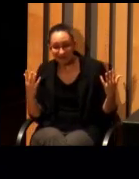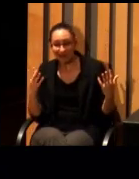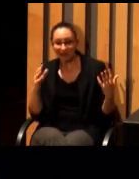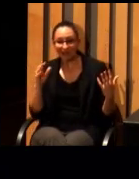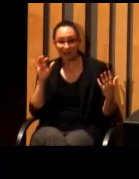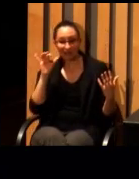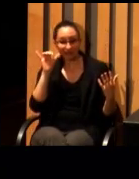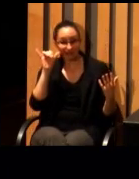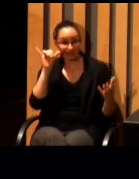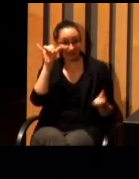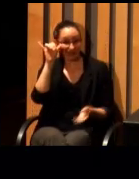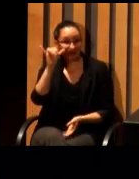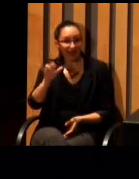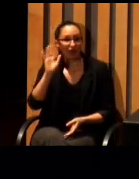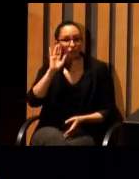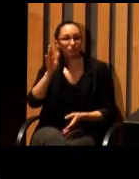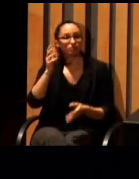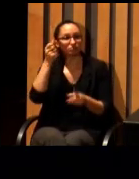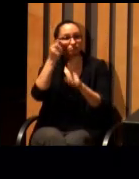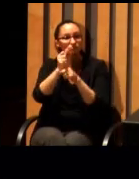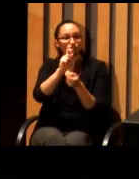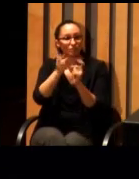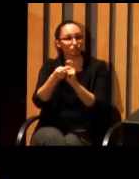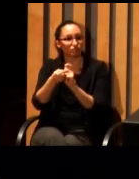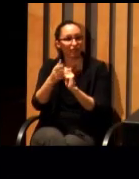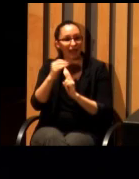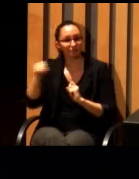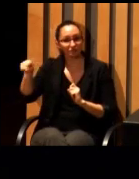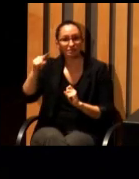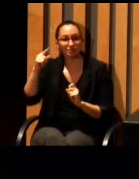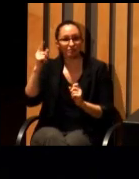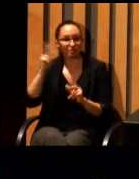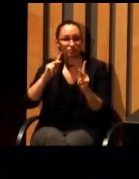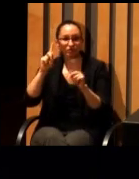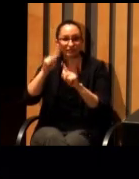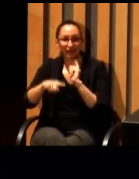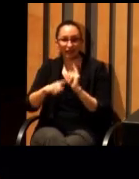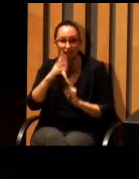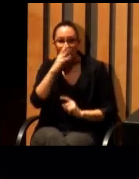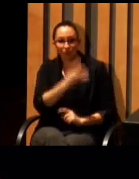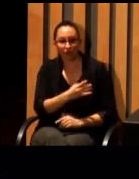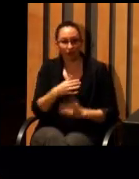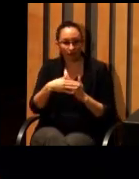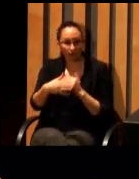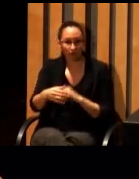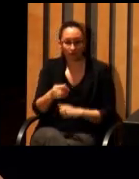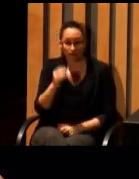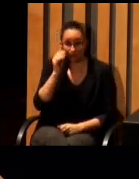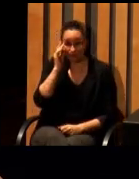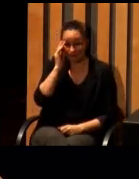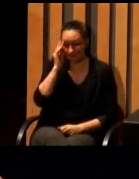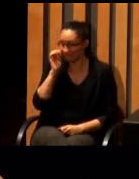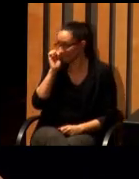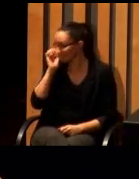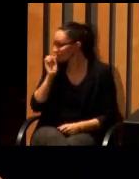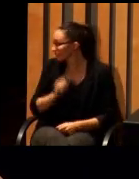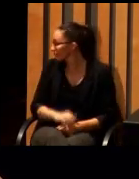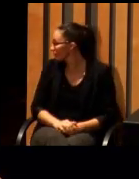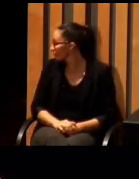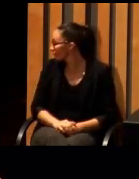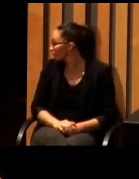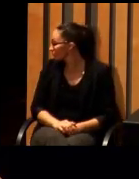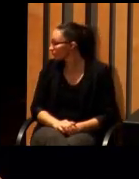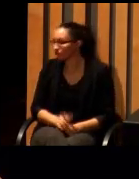reaches a critical mass that has to be listened to. There was some discussion earlier today about, you know,